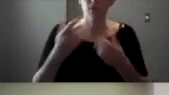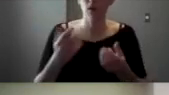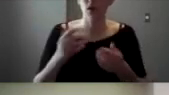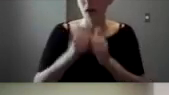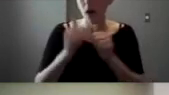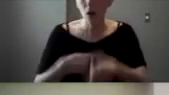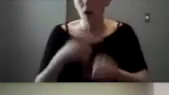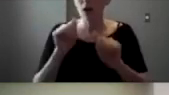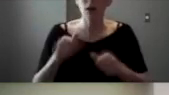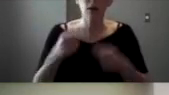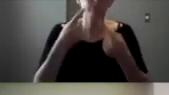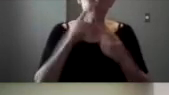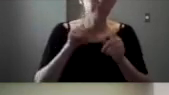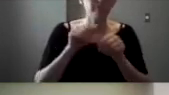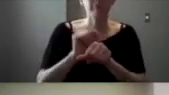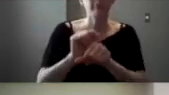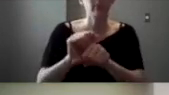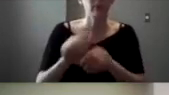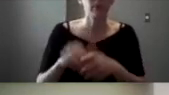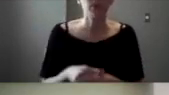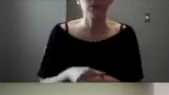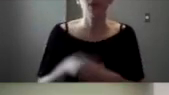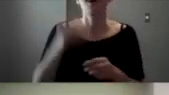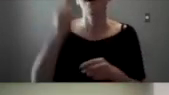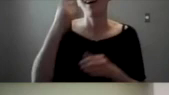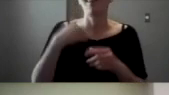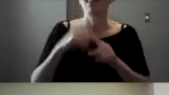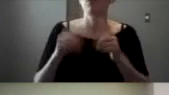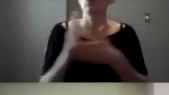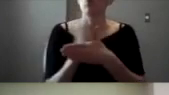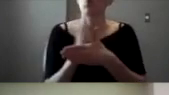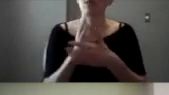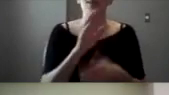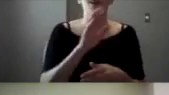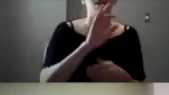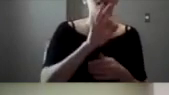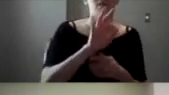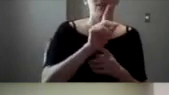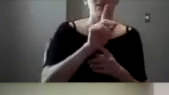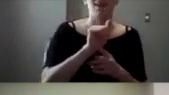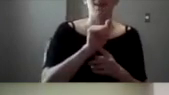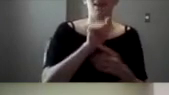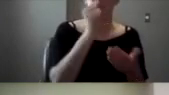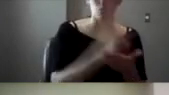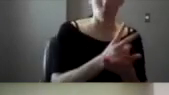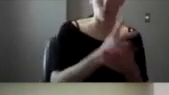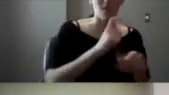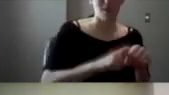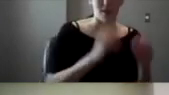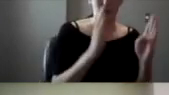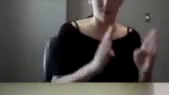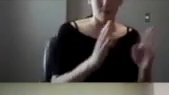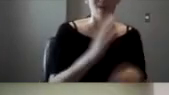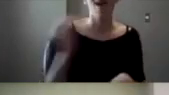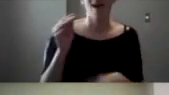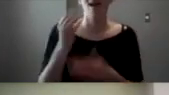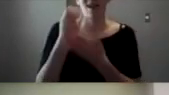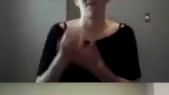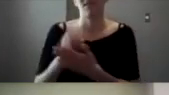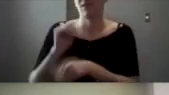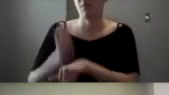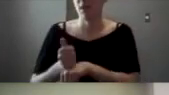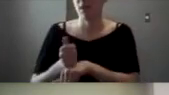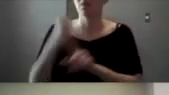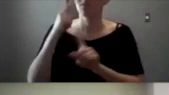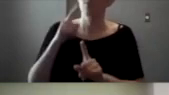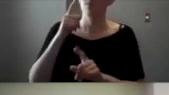Comparing the difference between the FDA-approved intervals and the evidence-based intervals. So specifically with intrauterine contraceptives, you